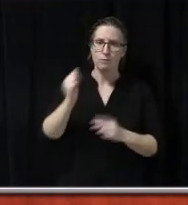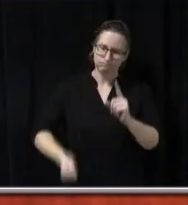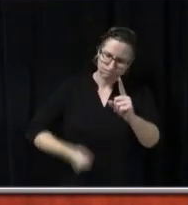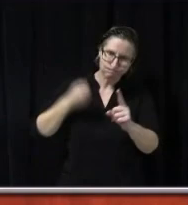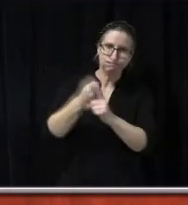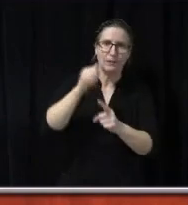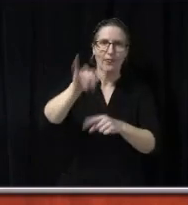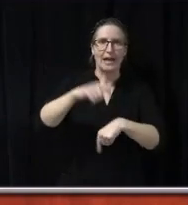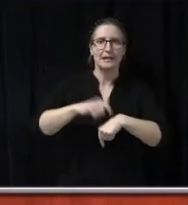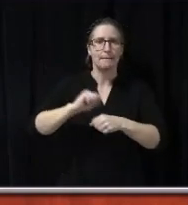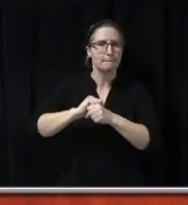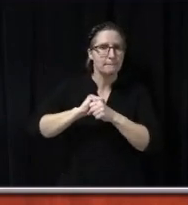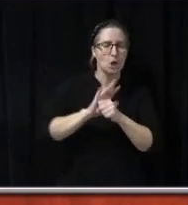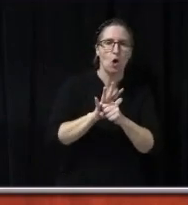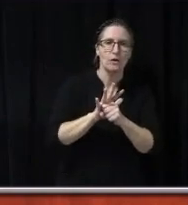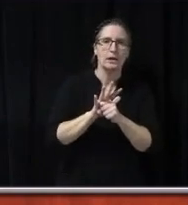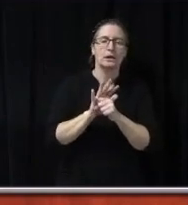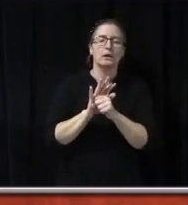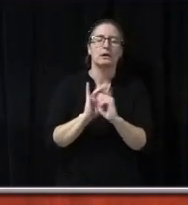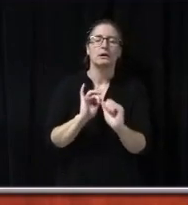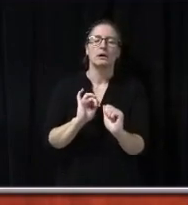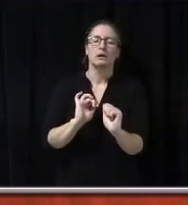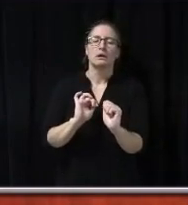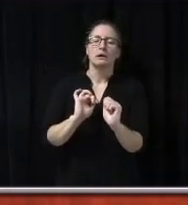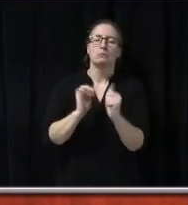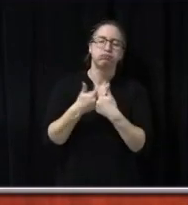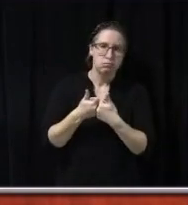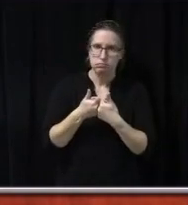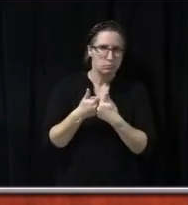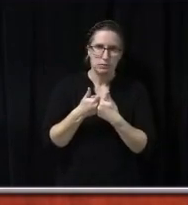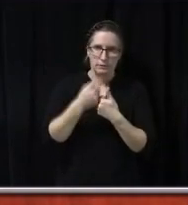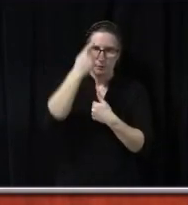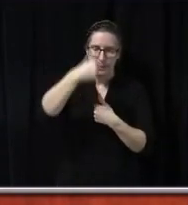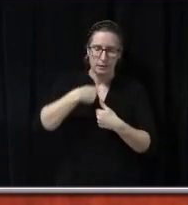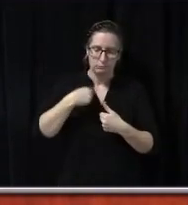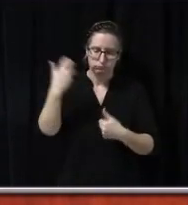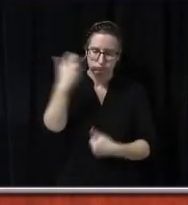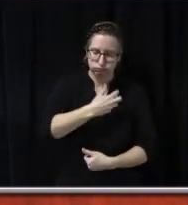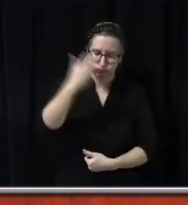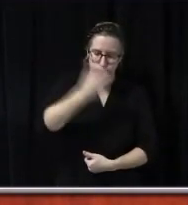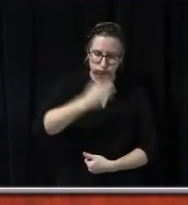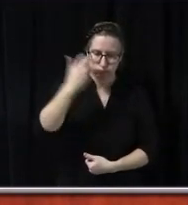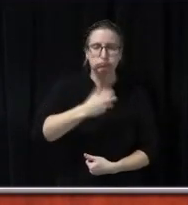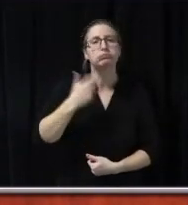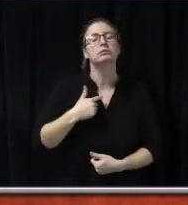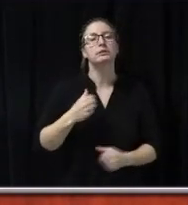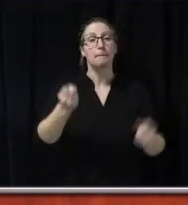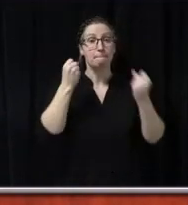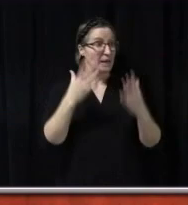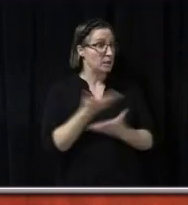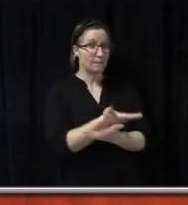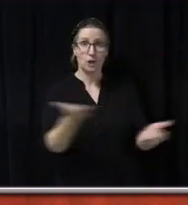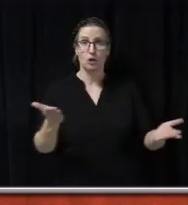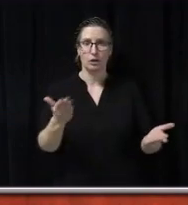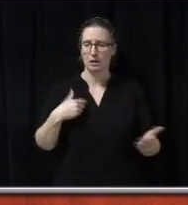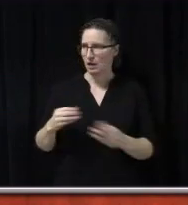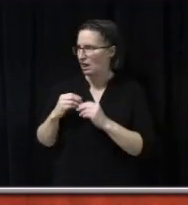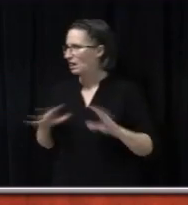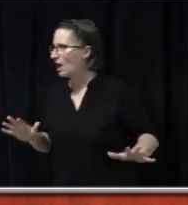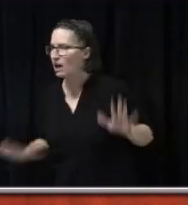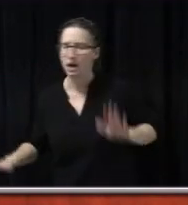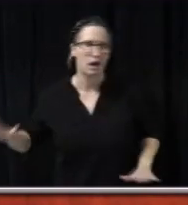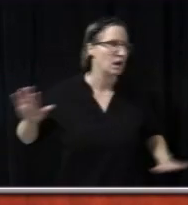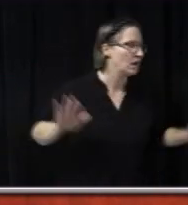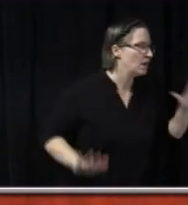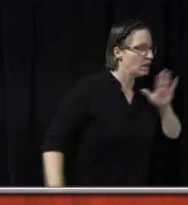COVID-19 pandemic was one of the most challenging experiences of my life. Like many of you, I felt lost trying to find